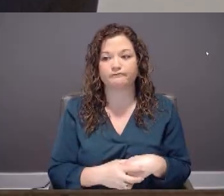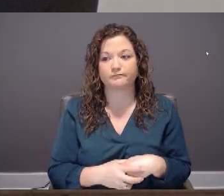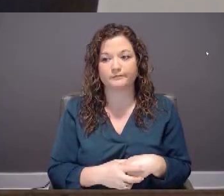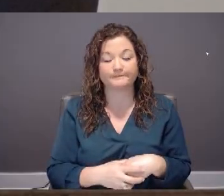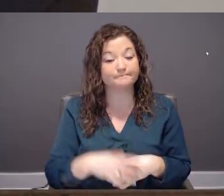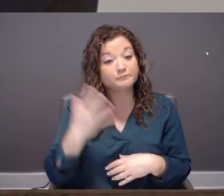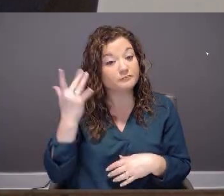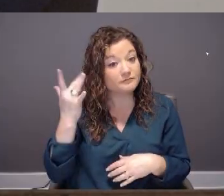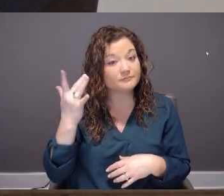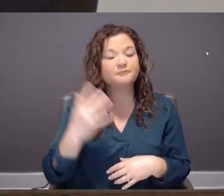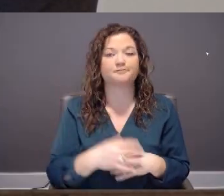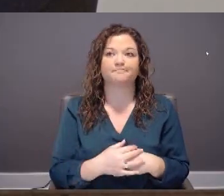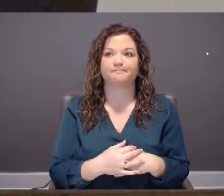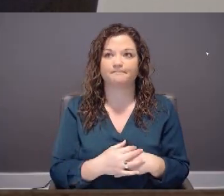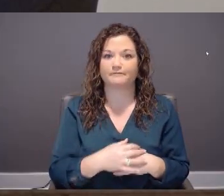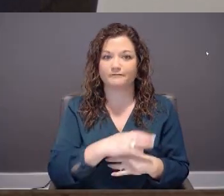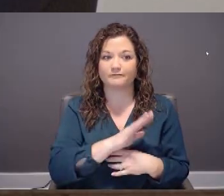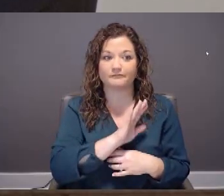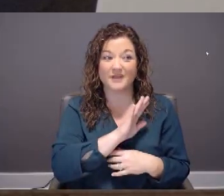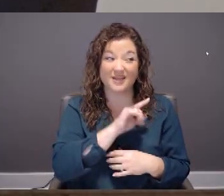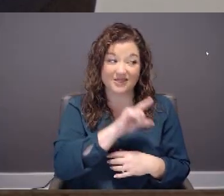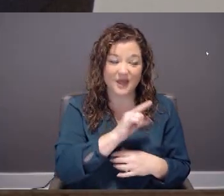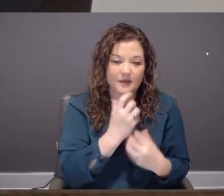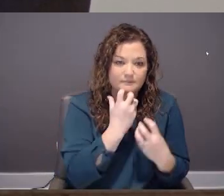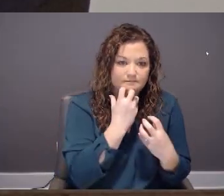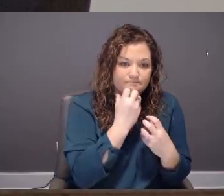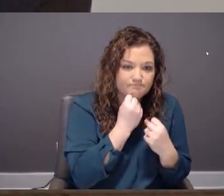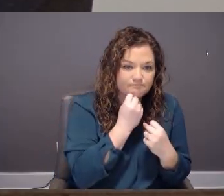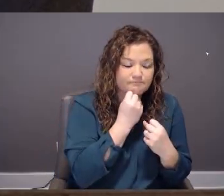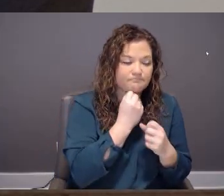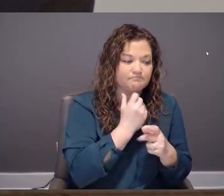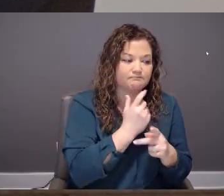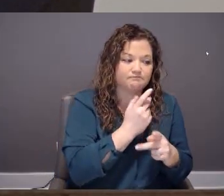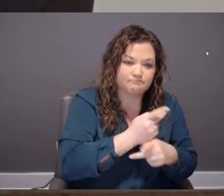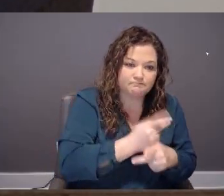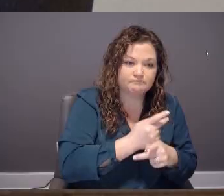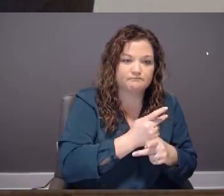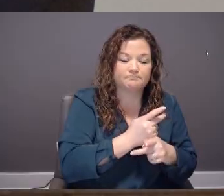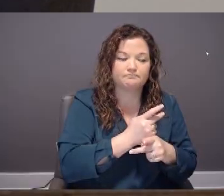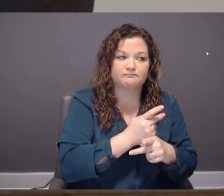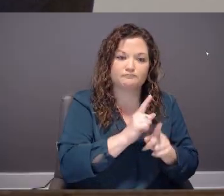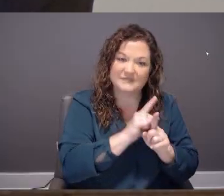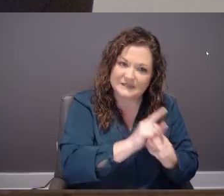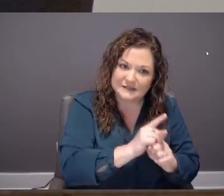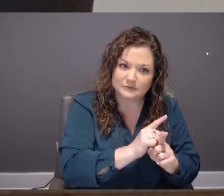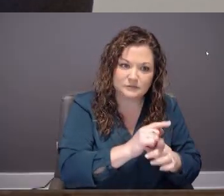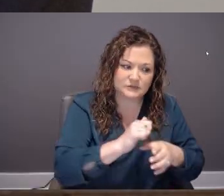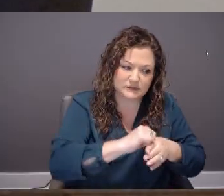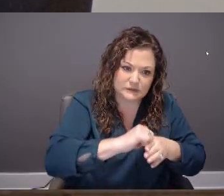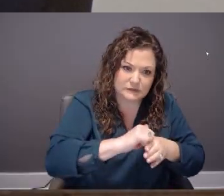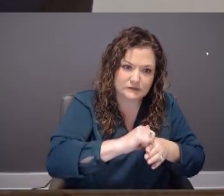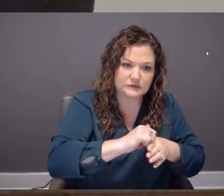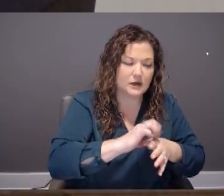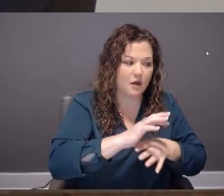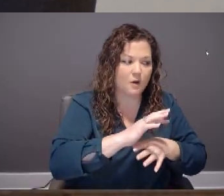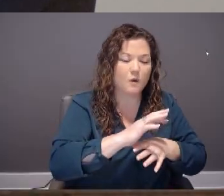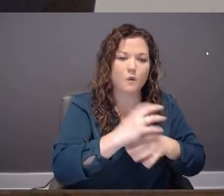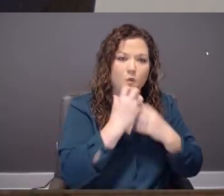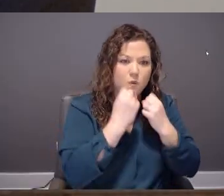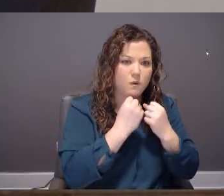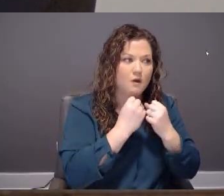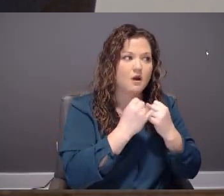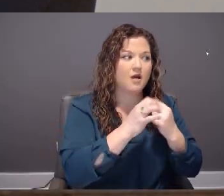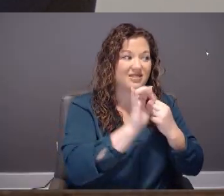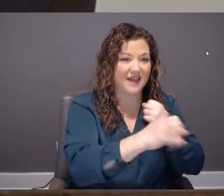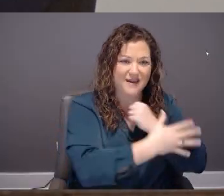and service for their country that they signed up to serve, and those values carry over really nicely